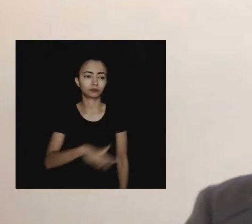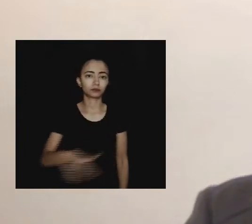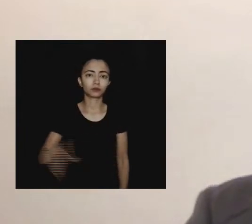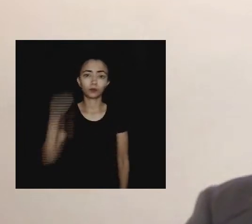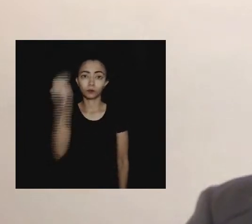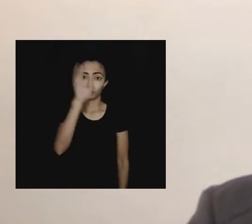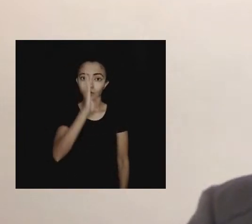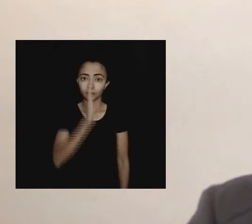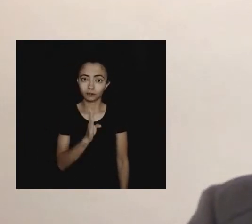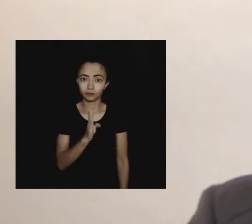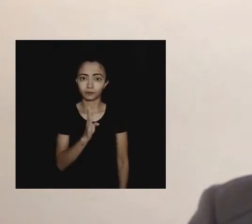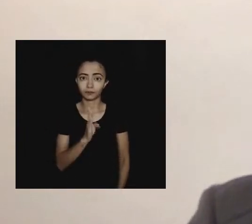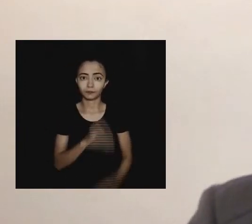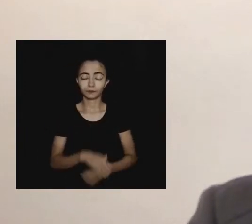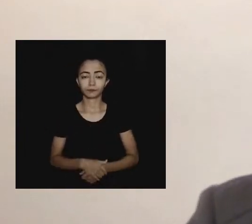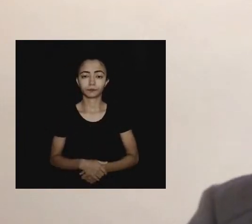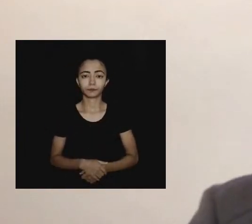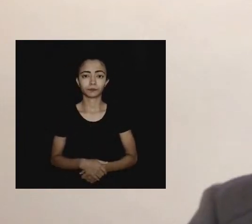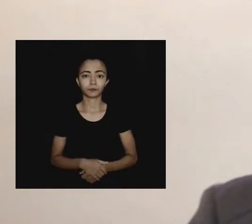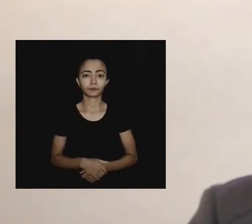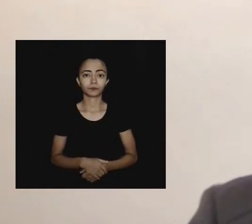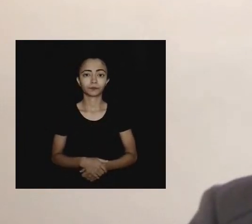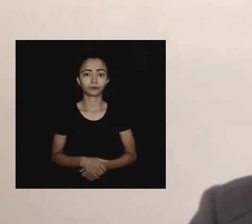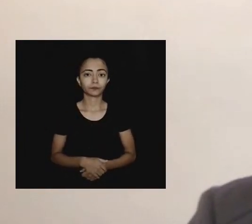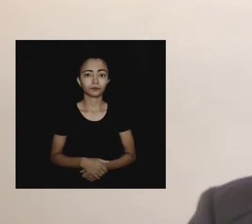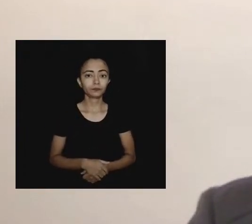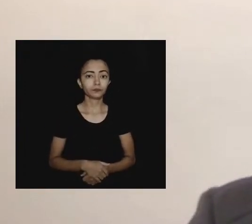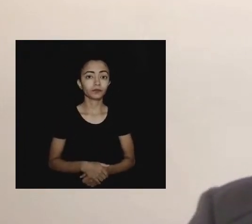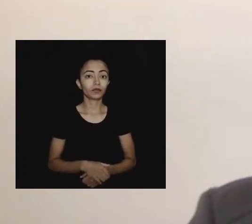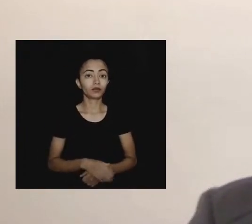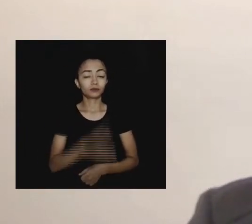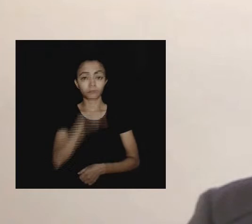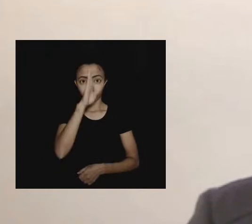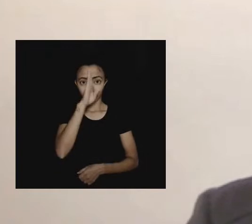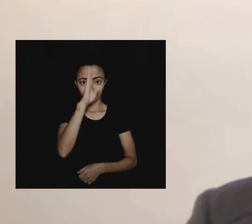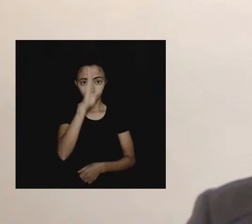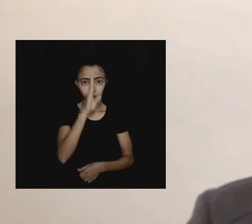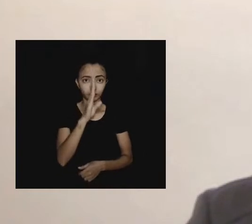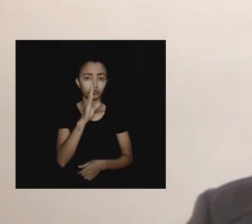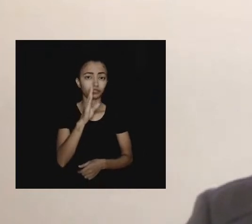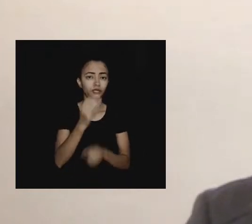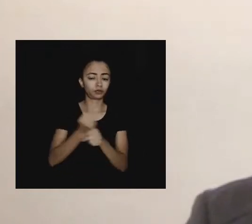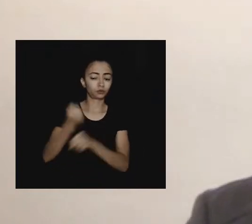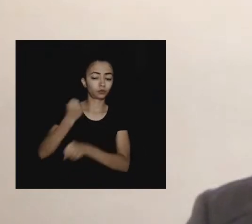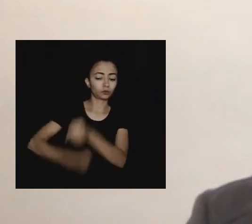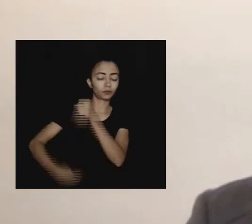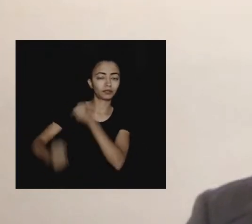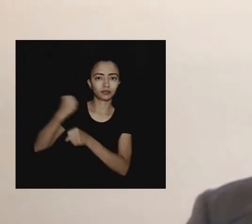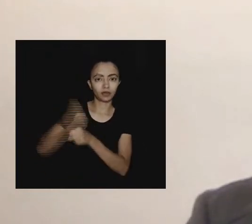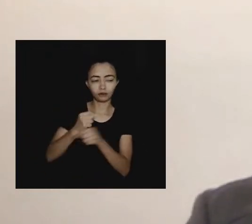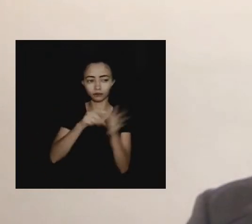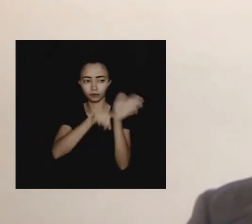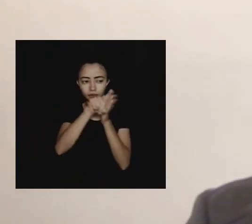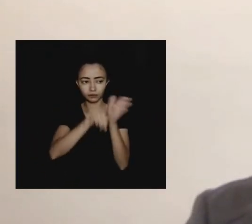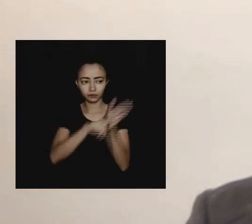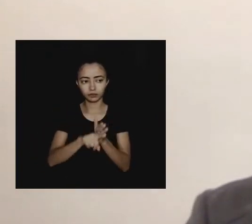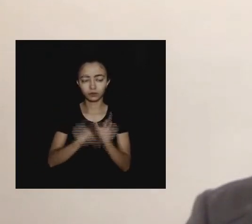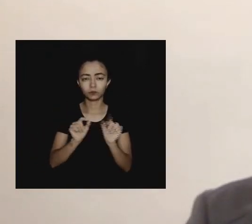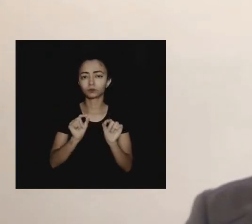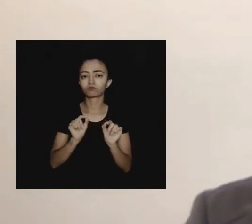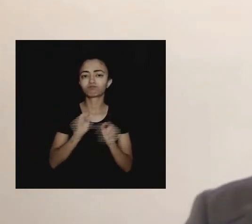creating? And BCAL, according to BCAL, especially in the last report that you